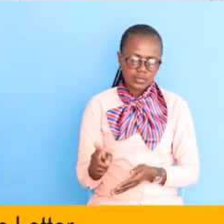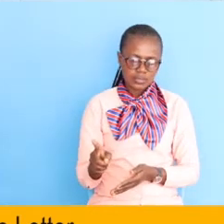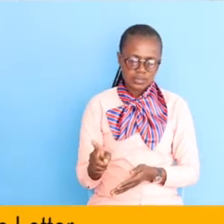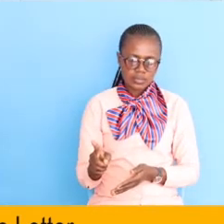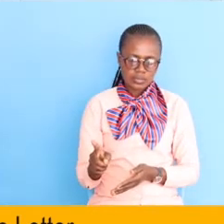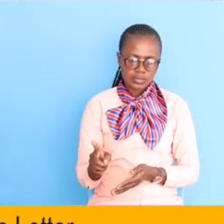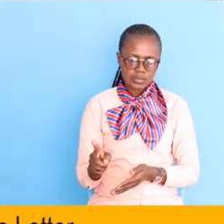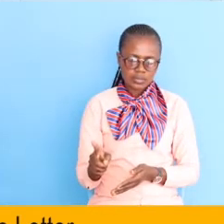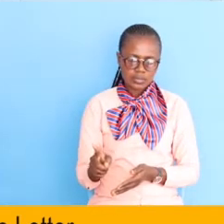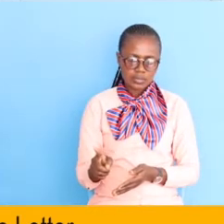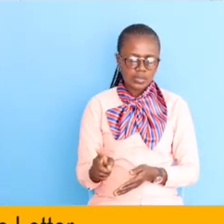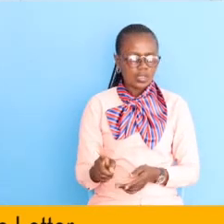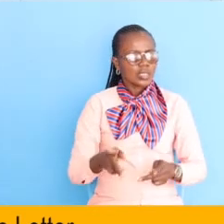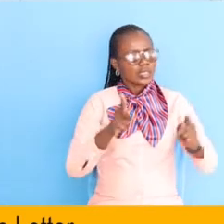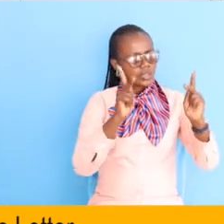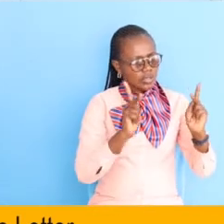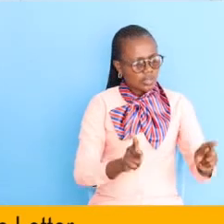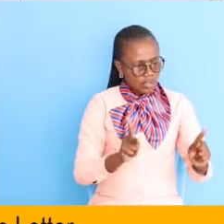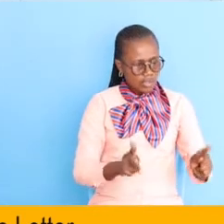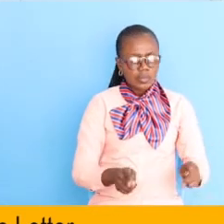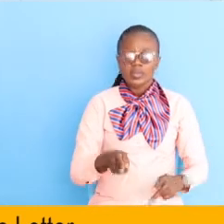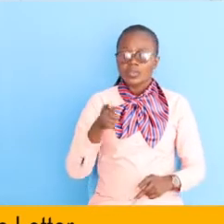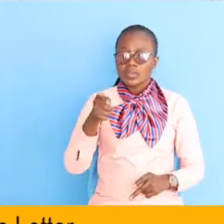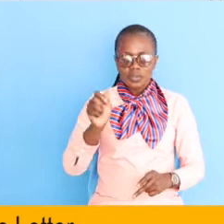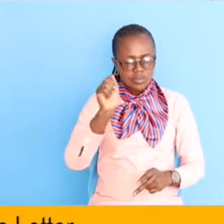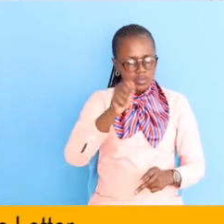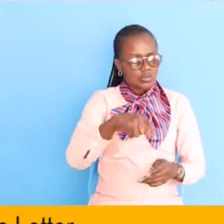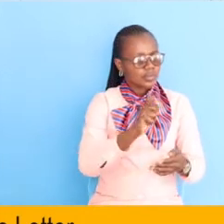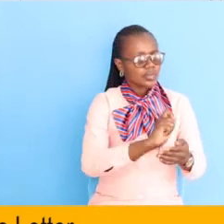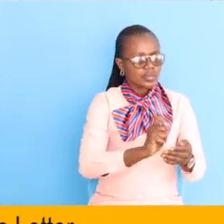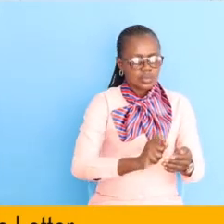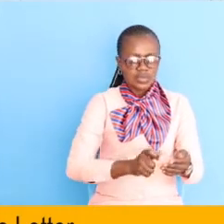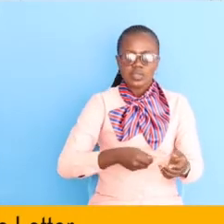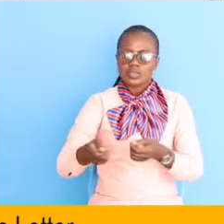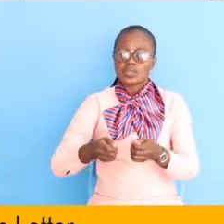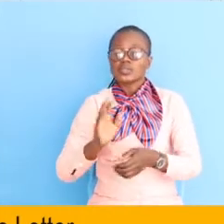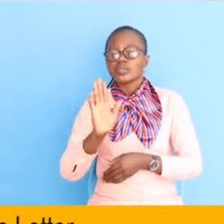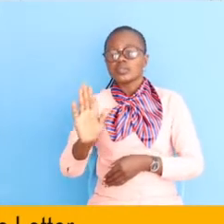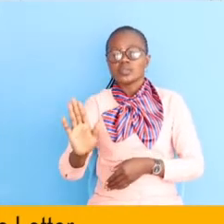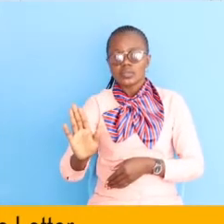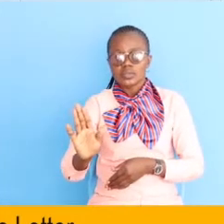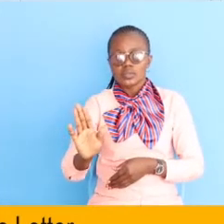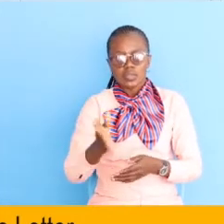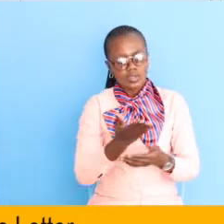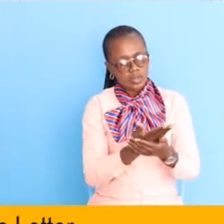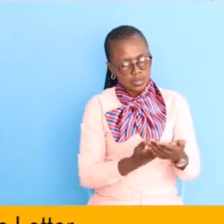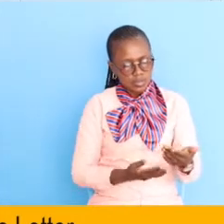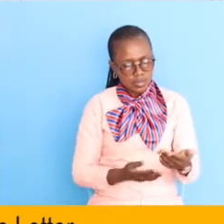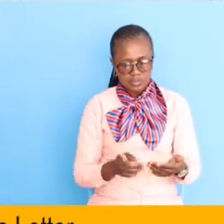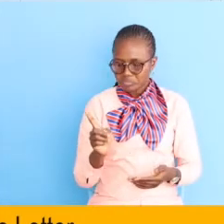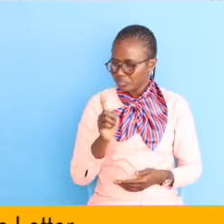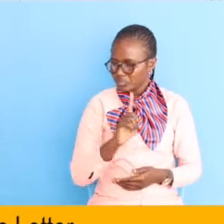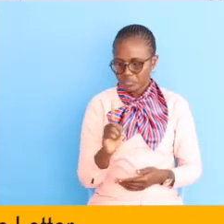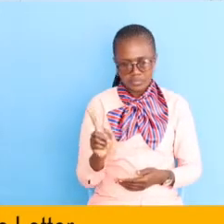though you are the one that has written the letter. So some other people think that because they